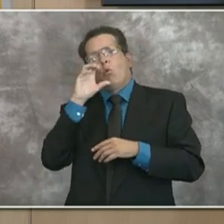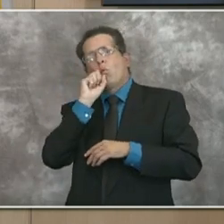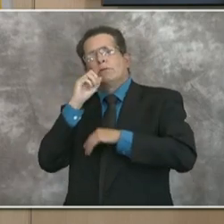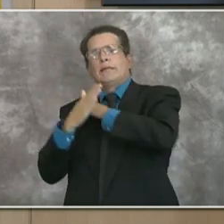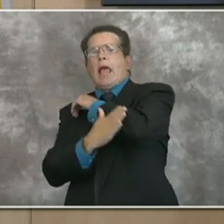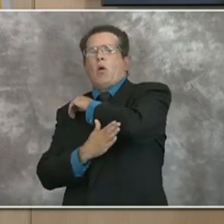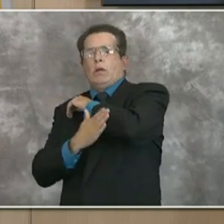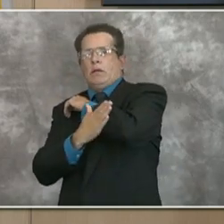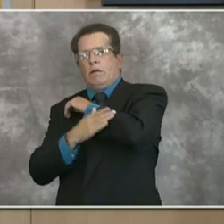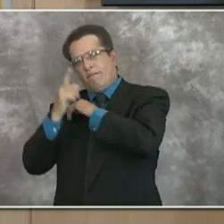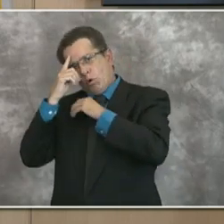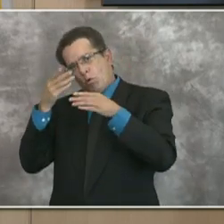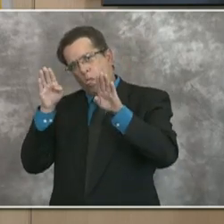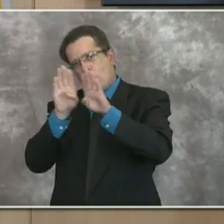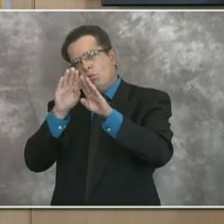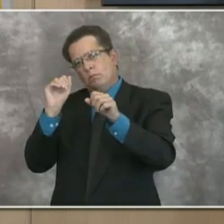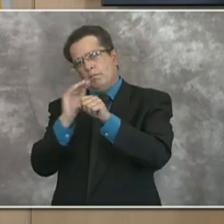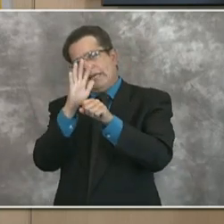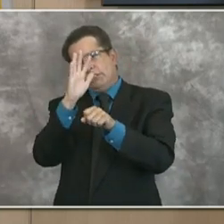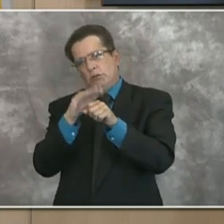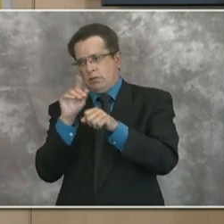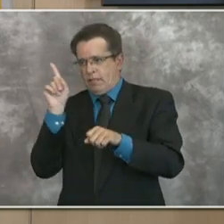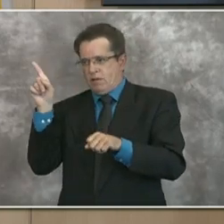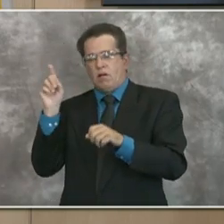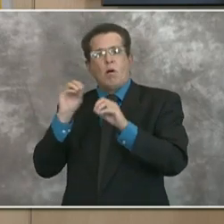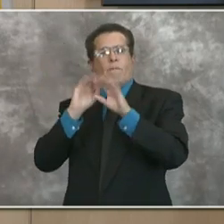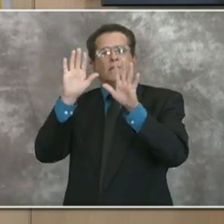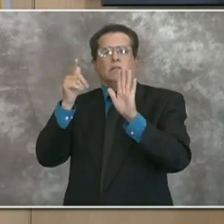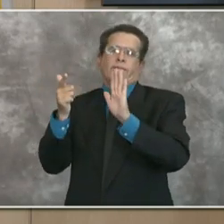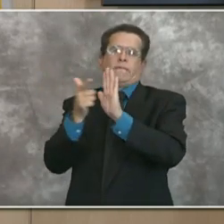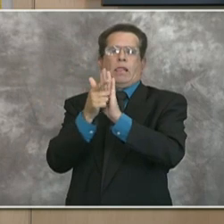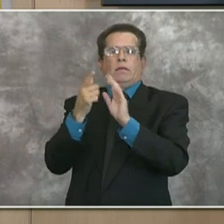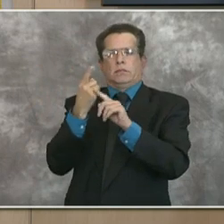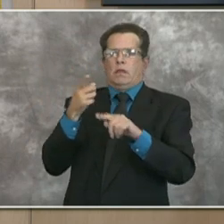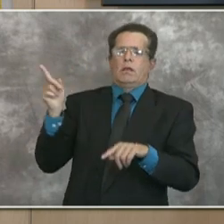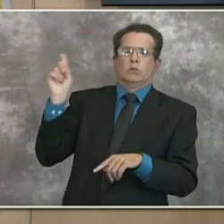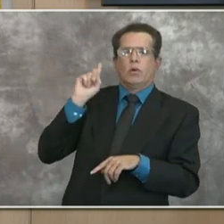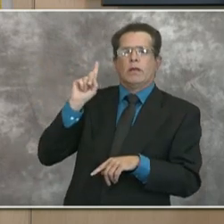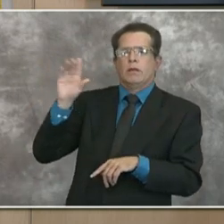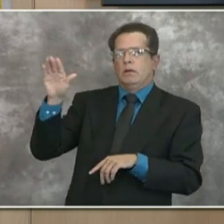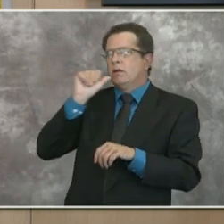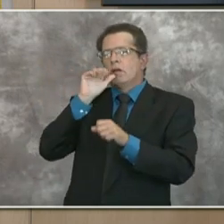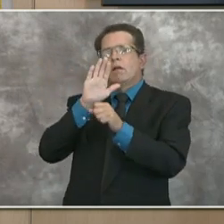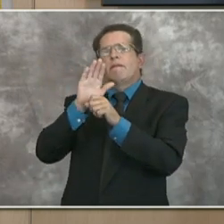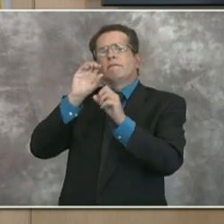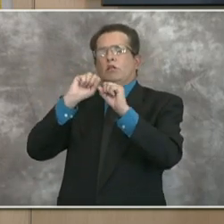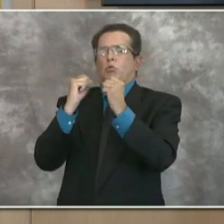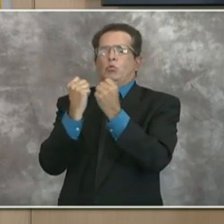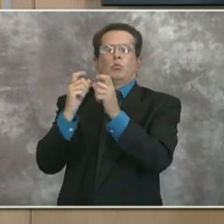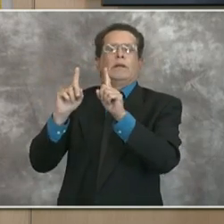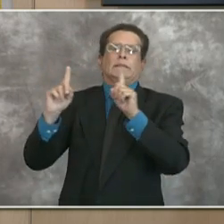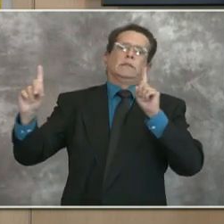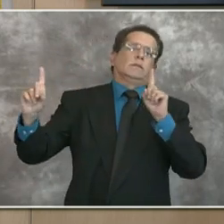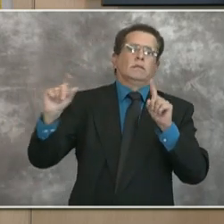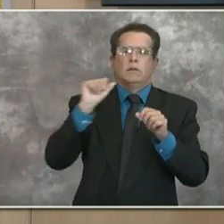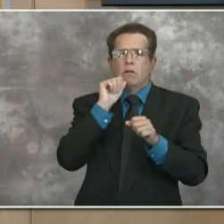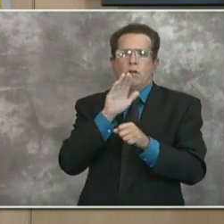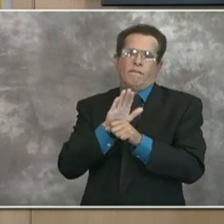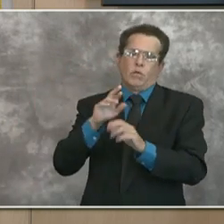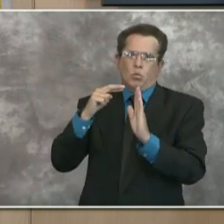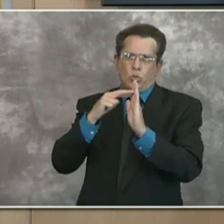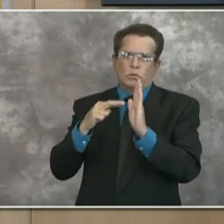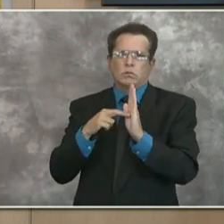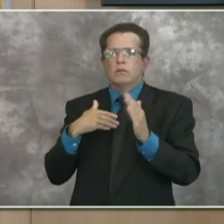far as closing beaches where there were obvious violations last weekend regarding social distancing rules. I want to thank